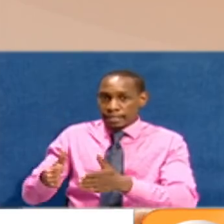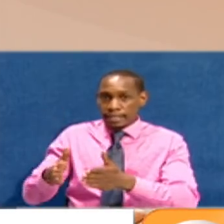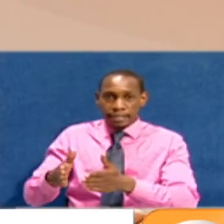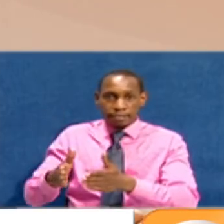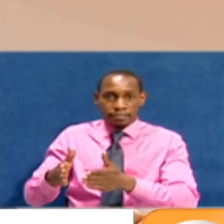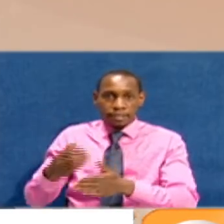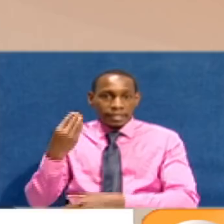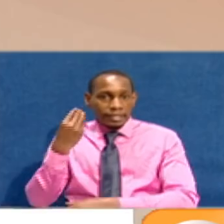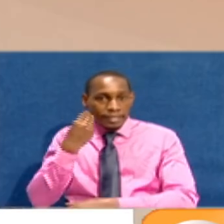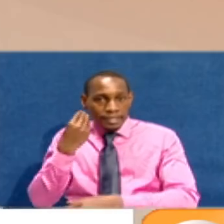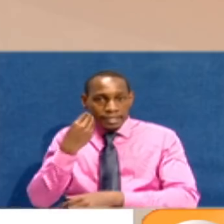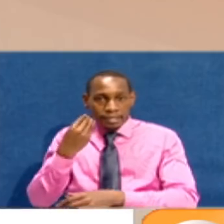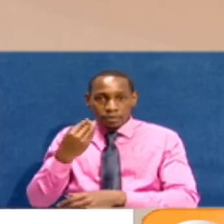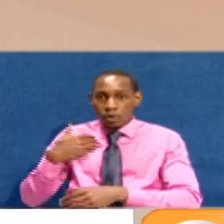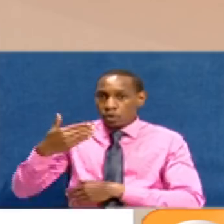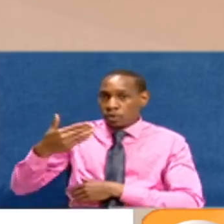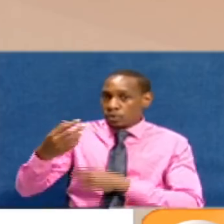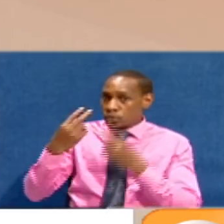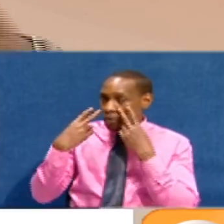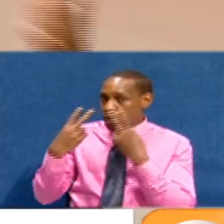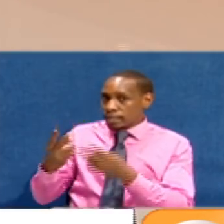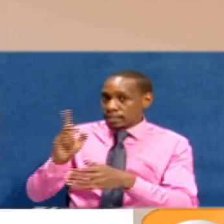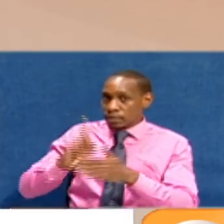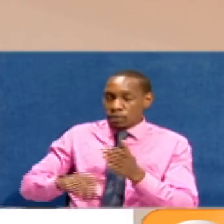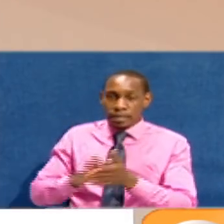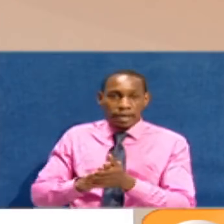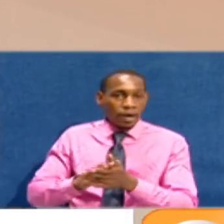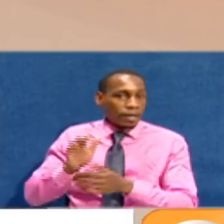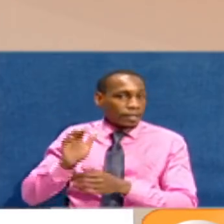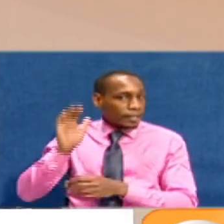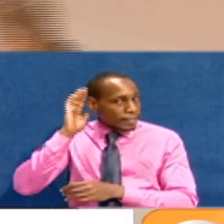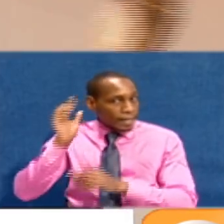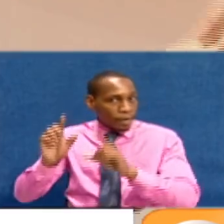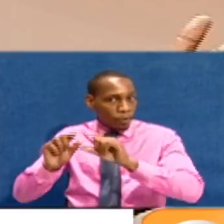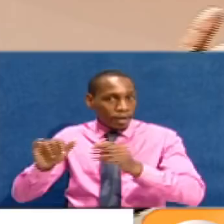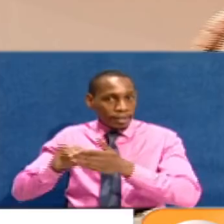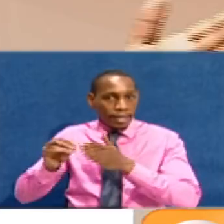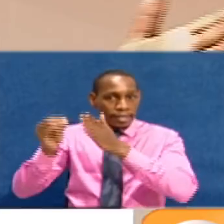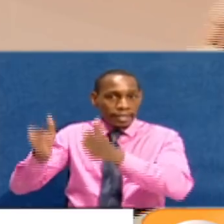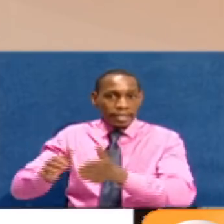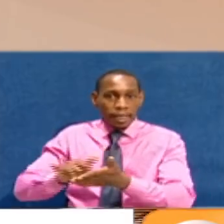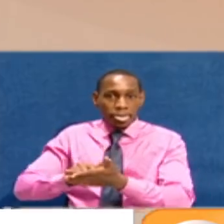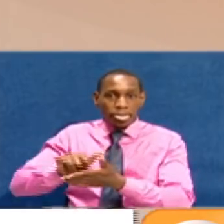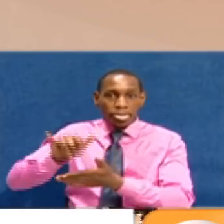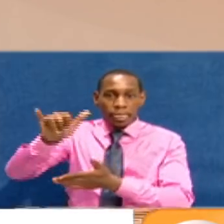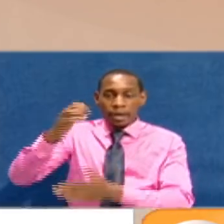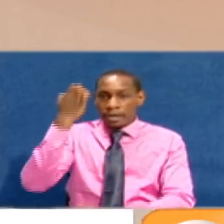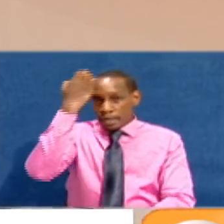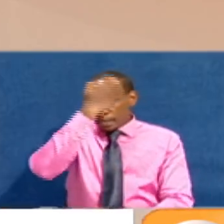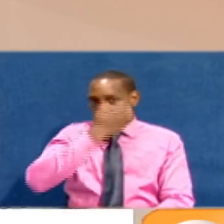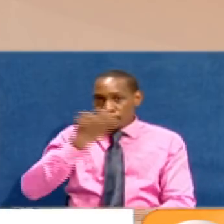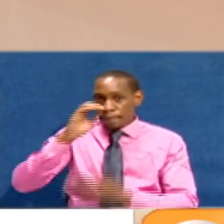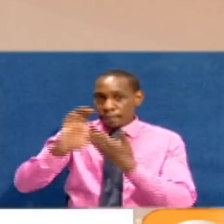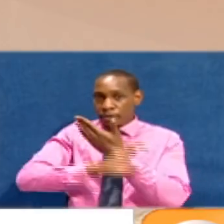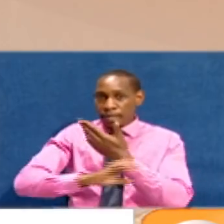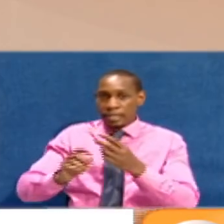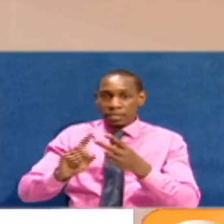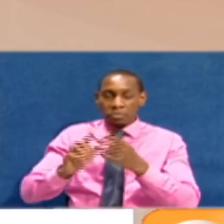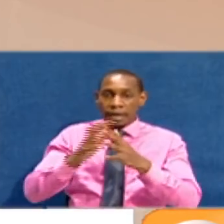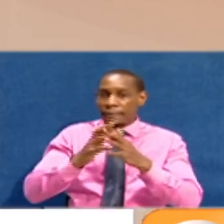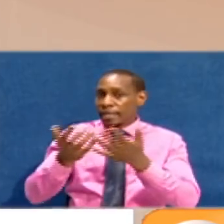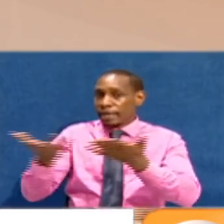being sick. And every so often, you will see or you will hear they have been flown to some European nation or